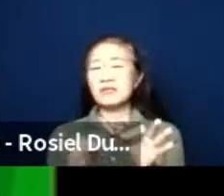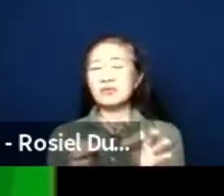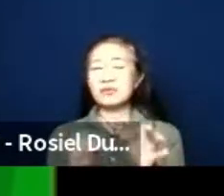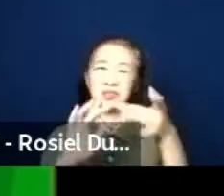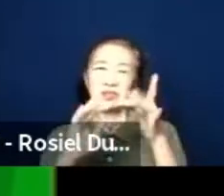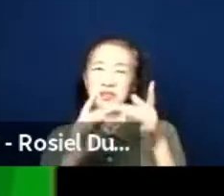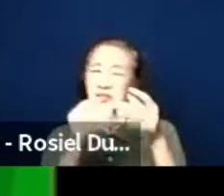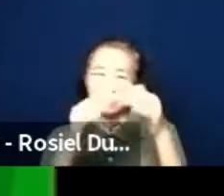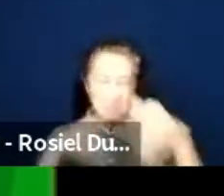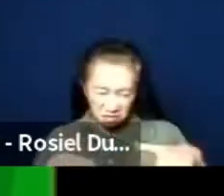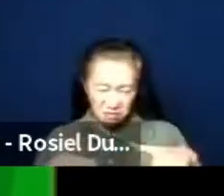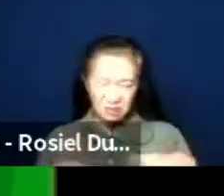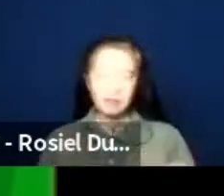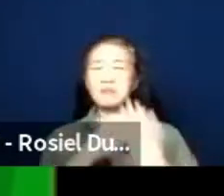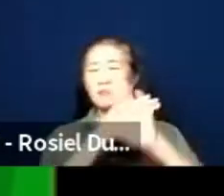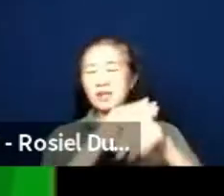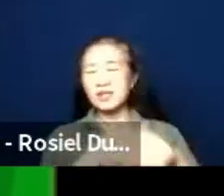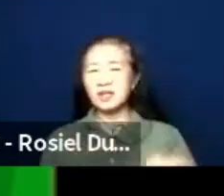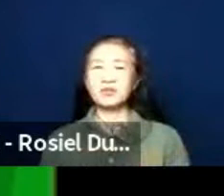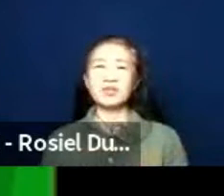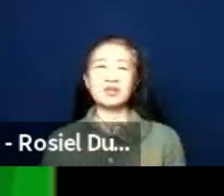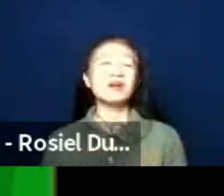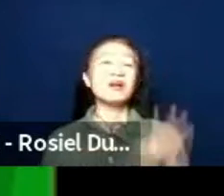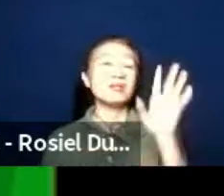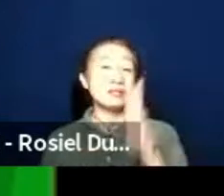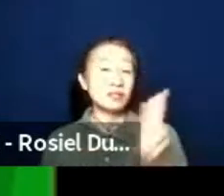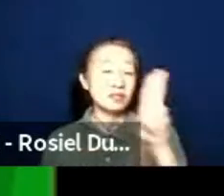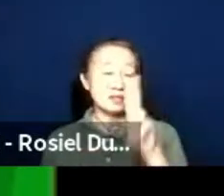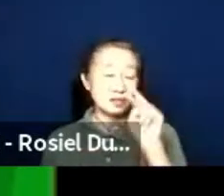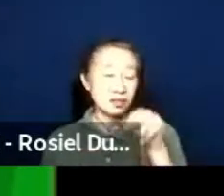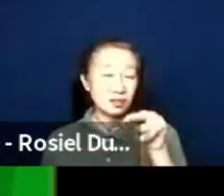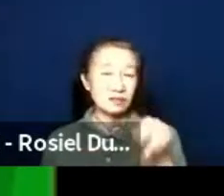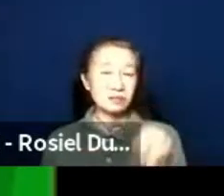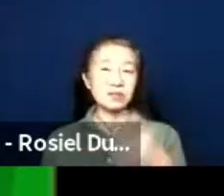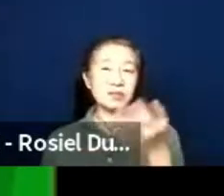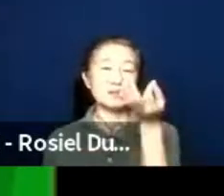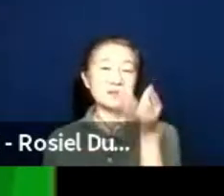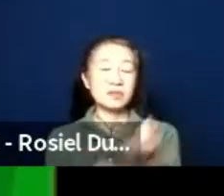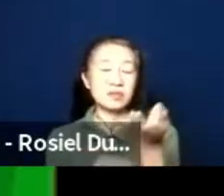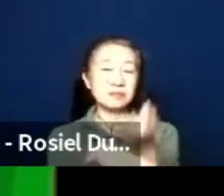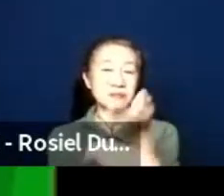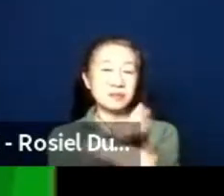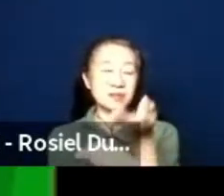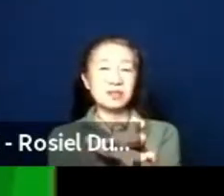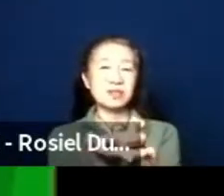down? We will go back to the usual paper bills and coins.